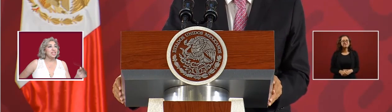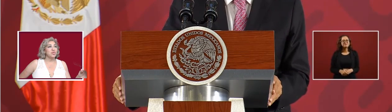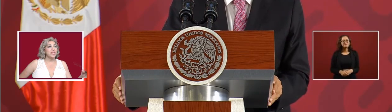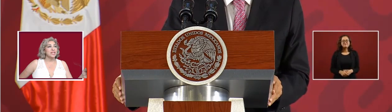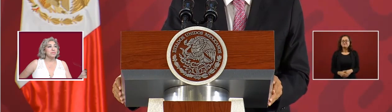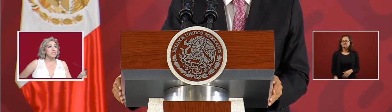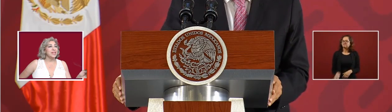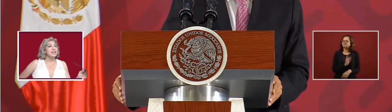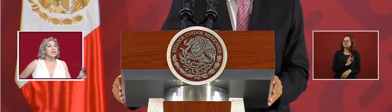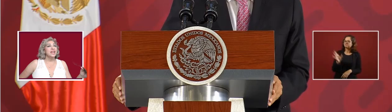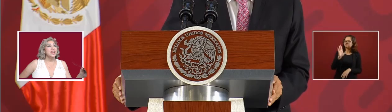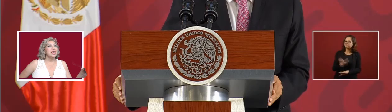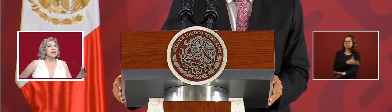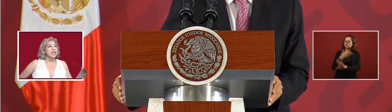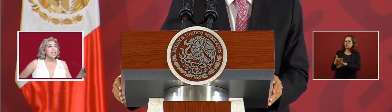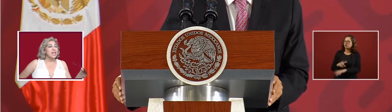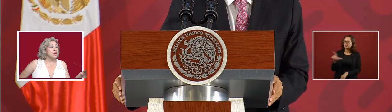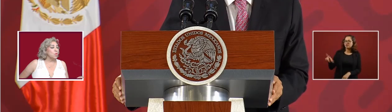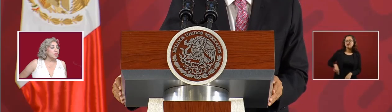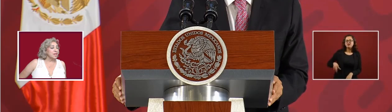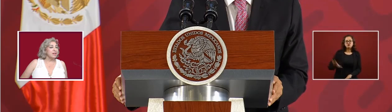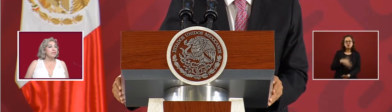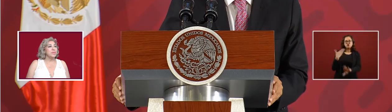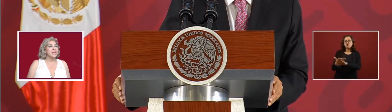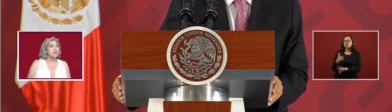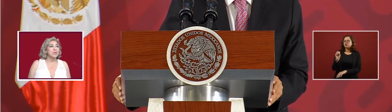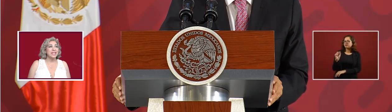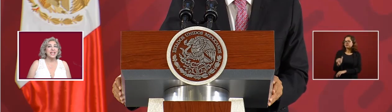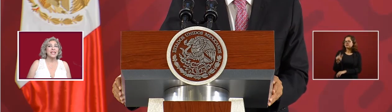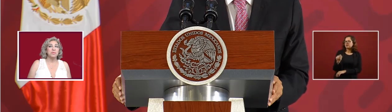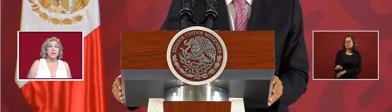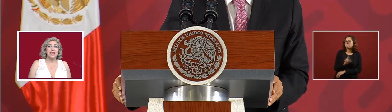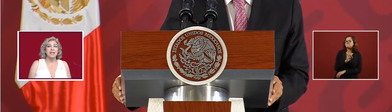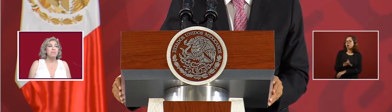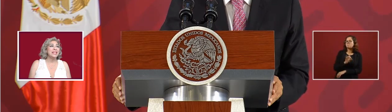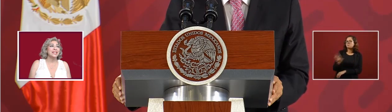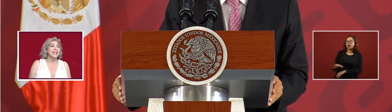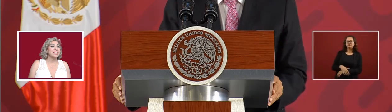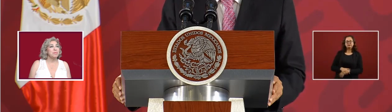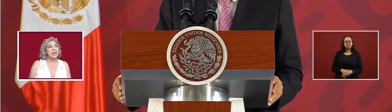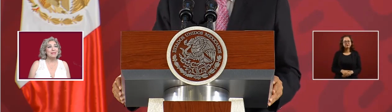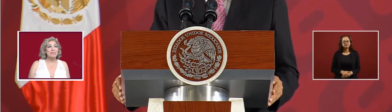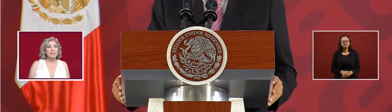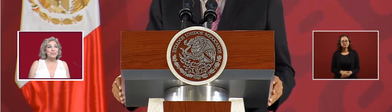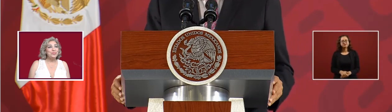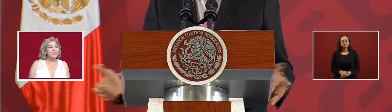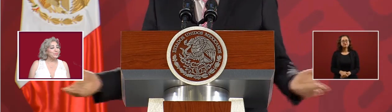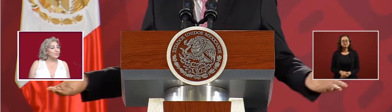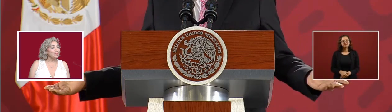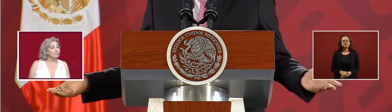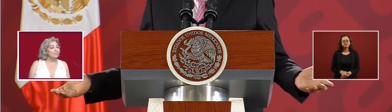he tricked him he won the government he won the tax man he beat the tax man